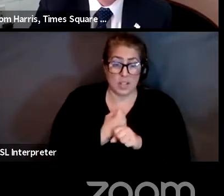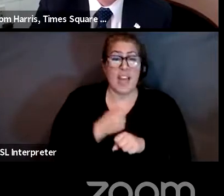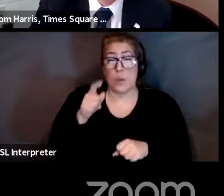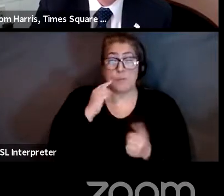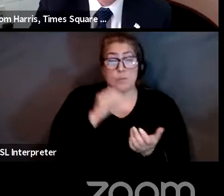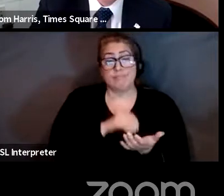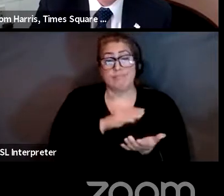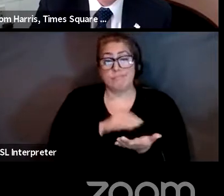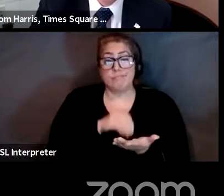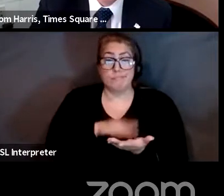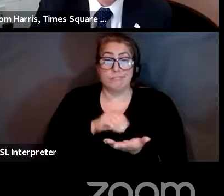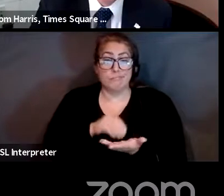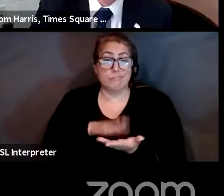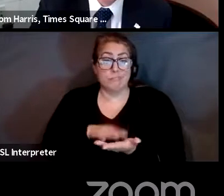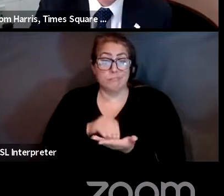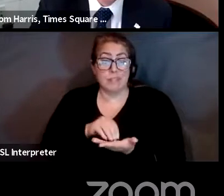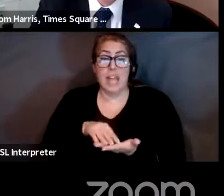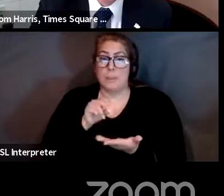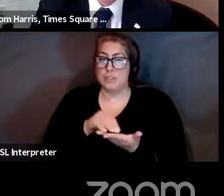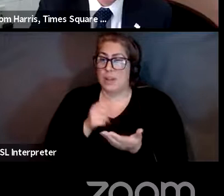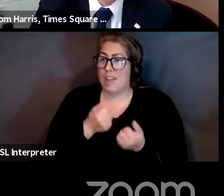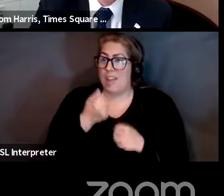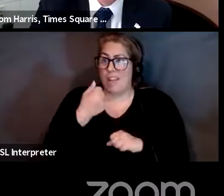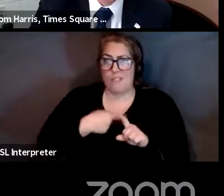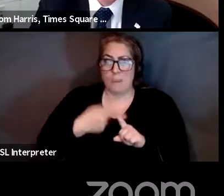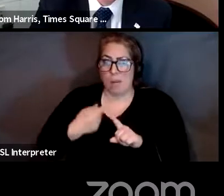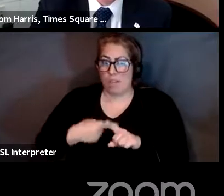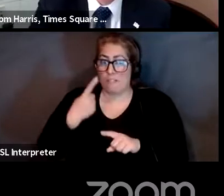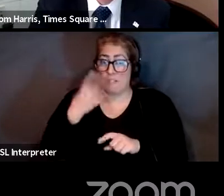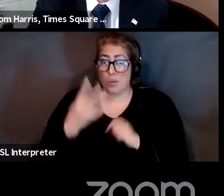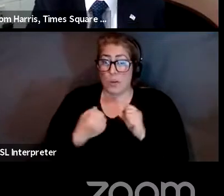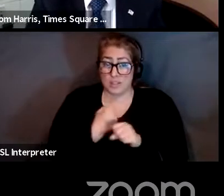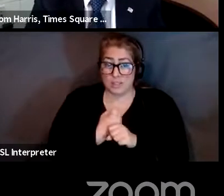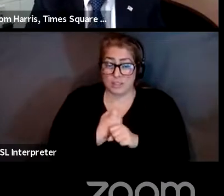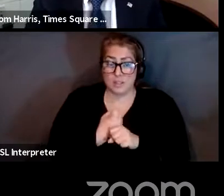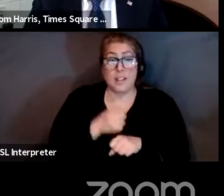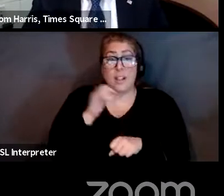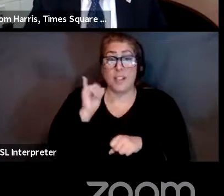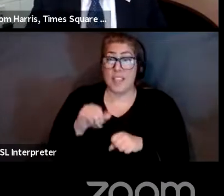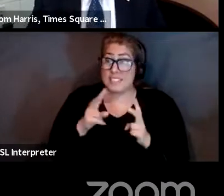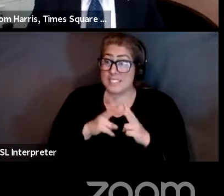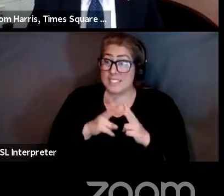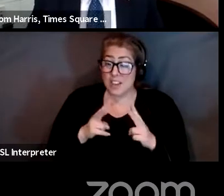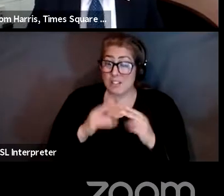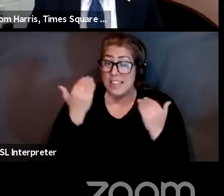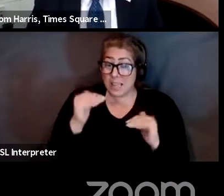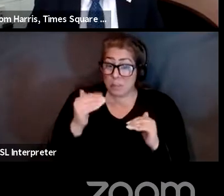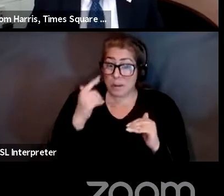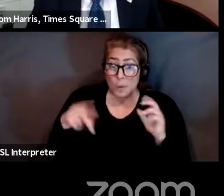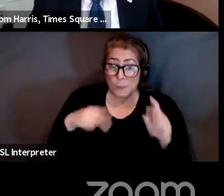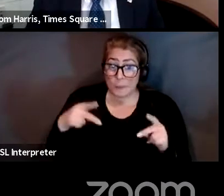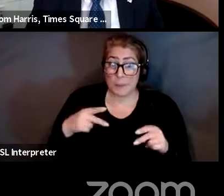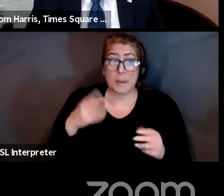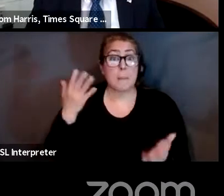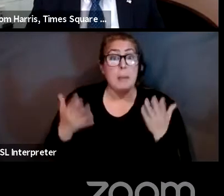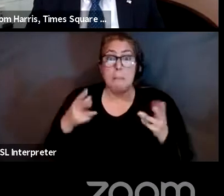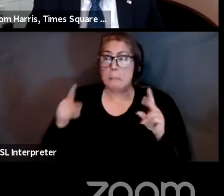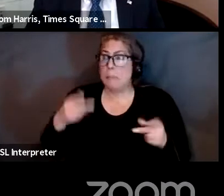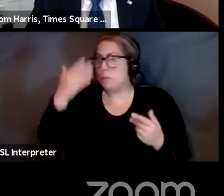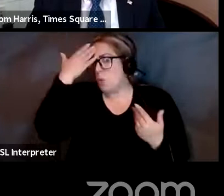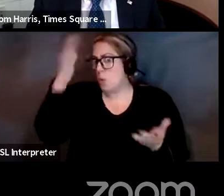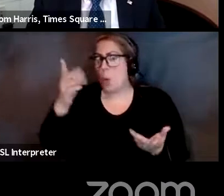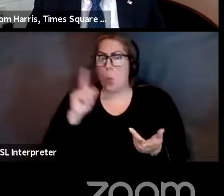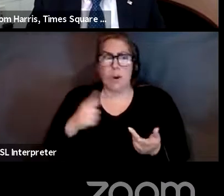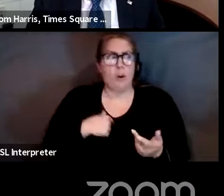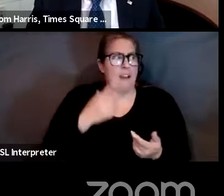last 4 years in the housing application, that, you know, can be very prohibitive for people who maybe have not kept track of every place